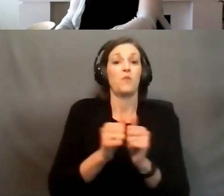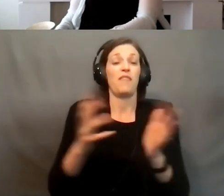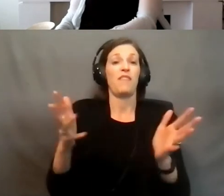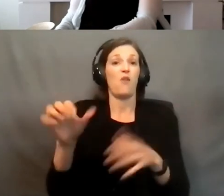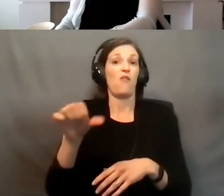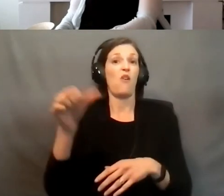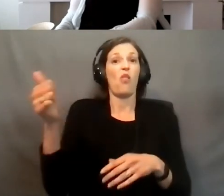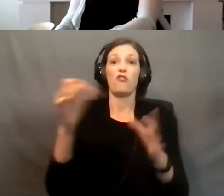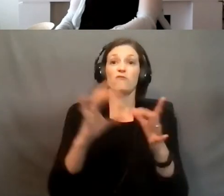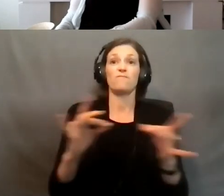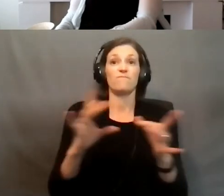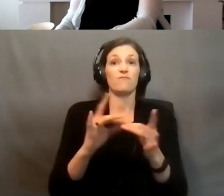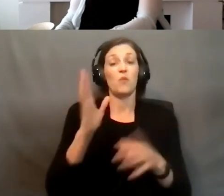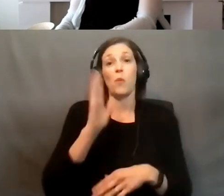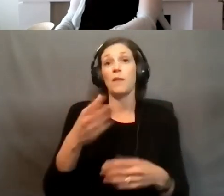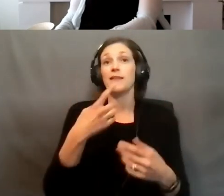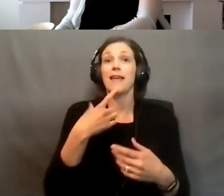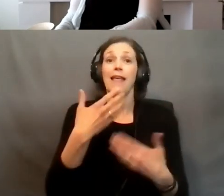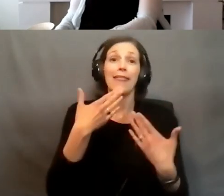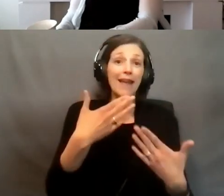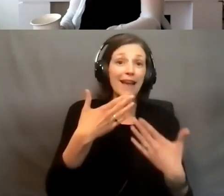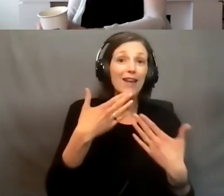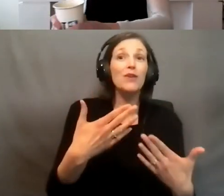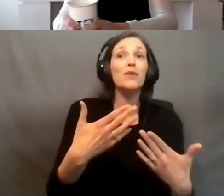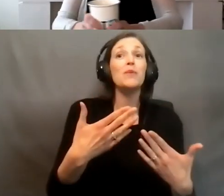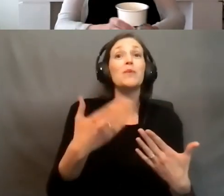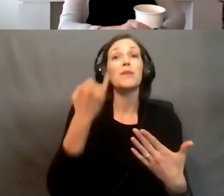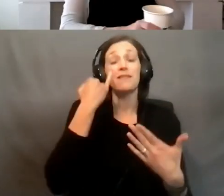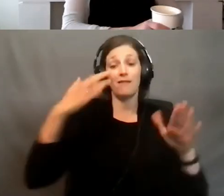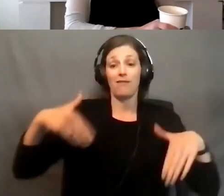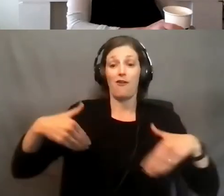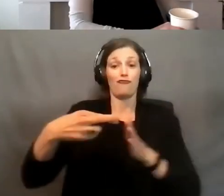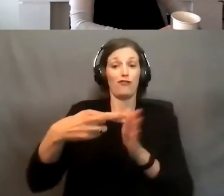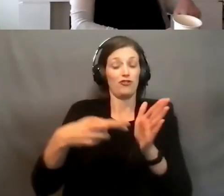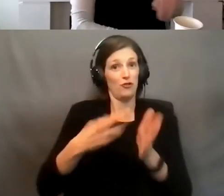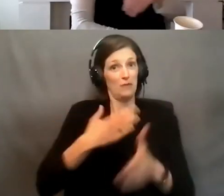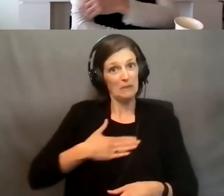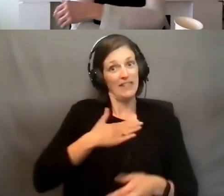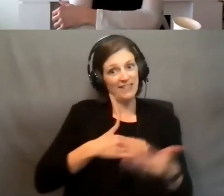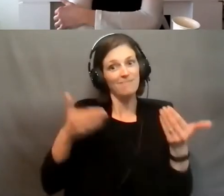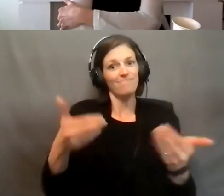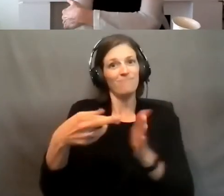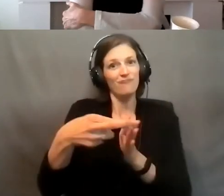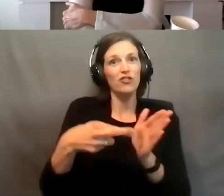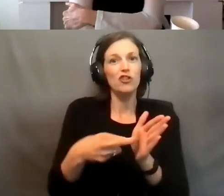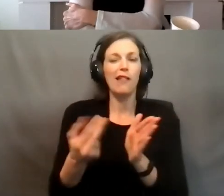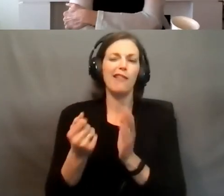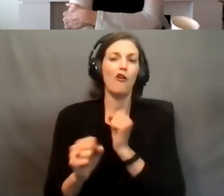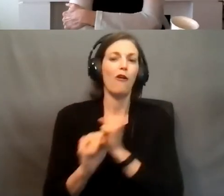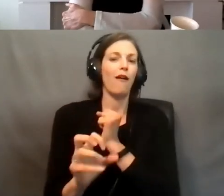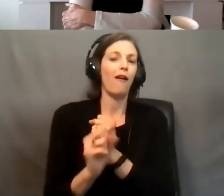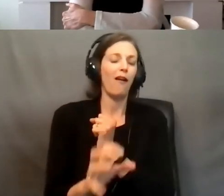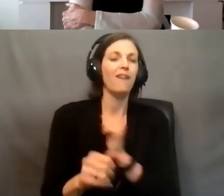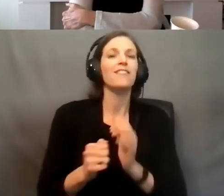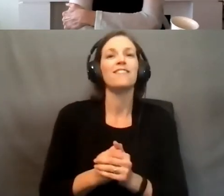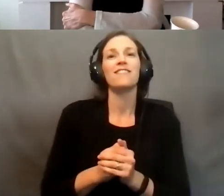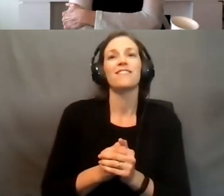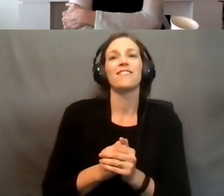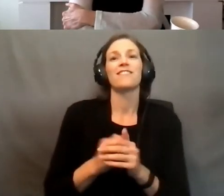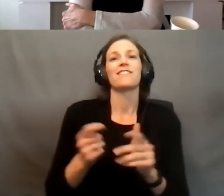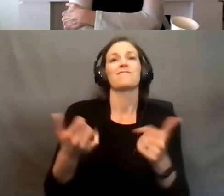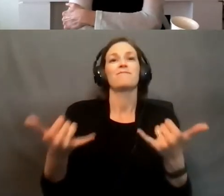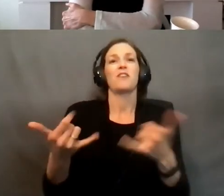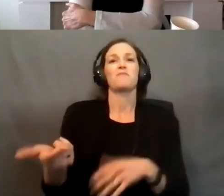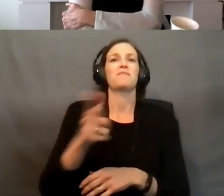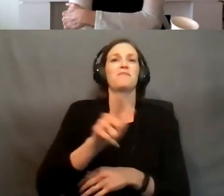will say thank you. If you've not registered, please do. A little commercial there. And with that, I will turn it back